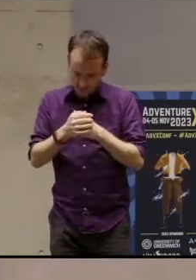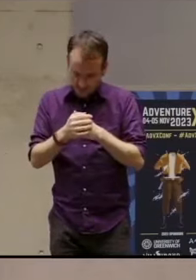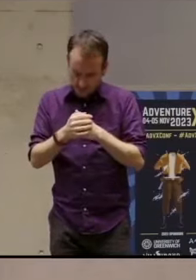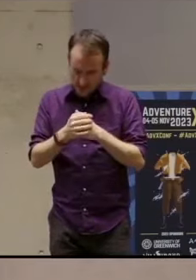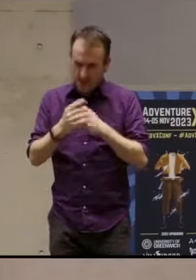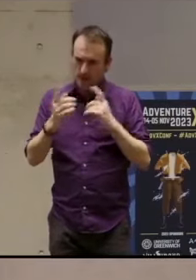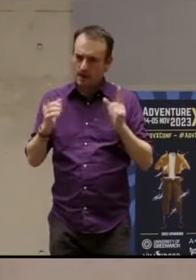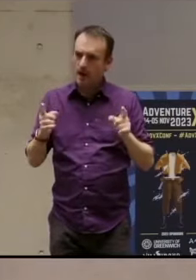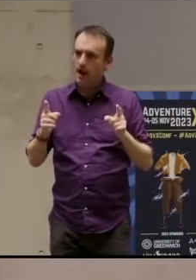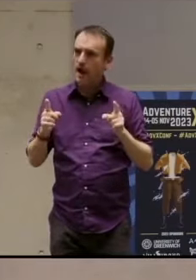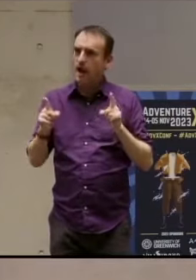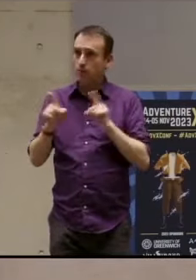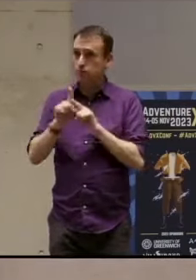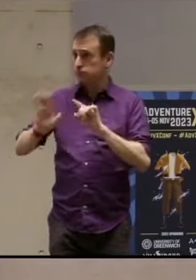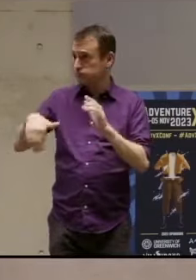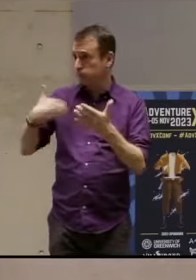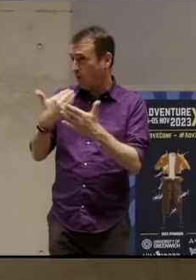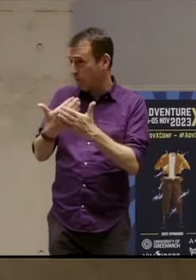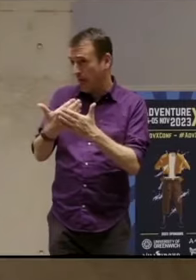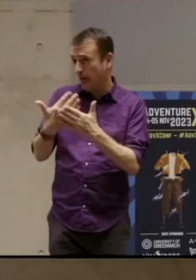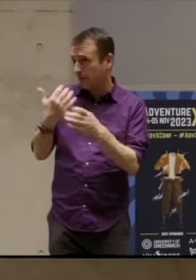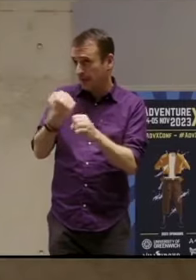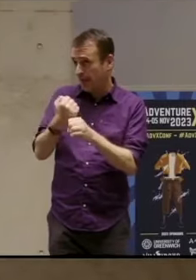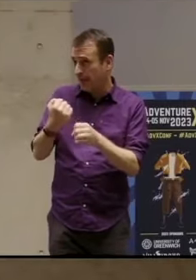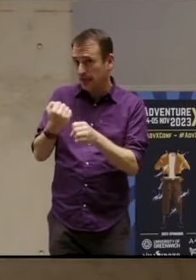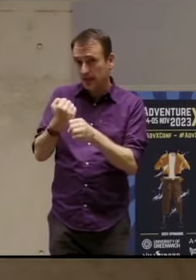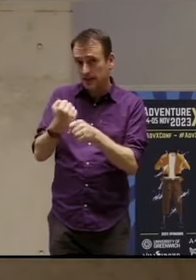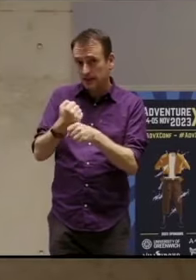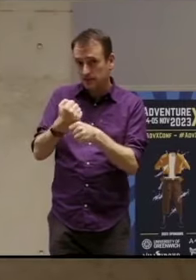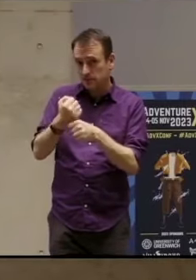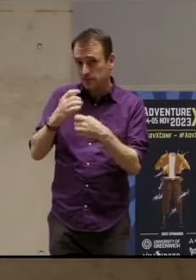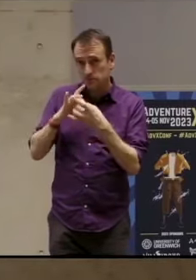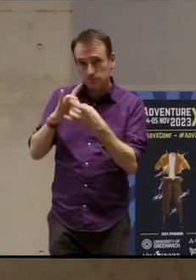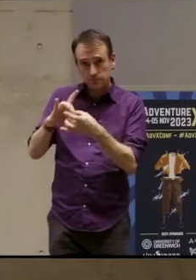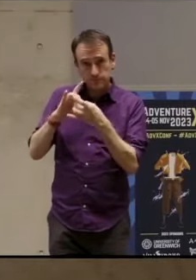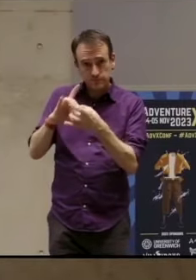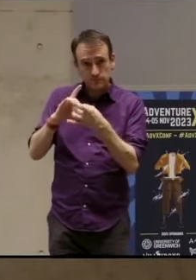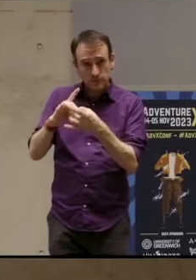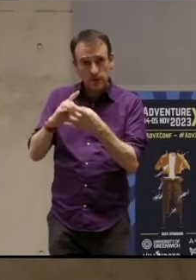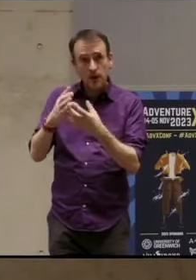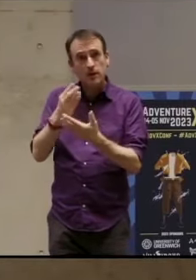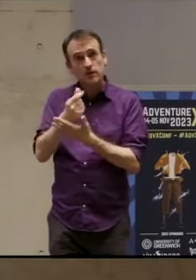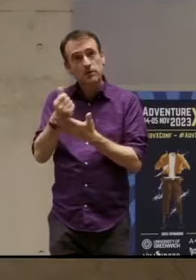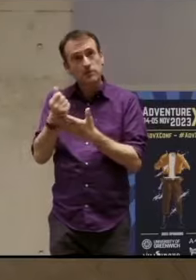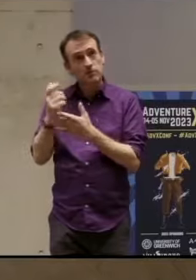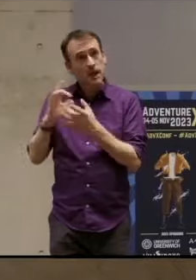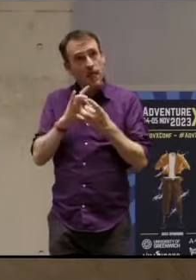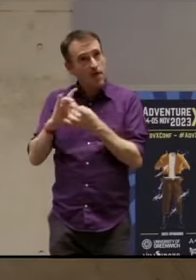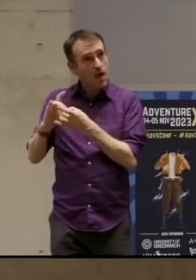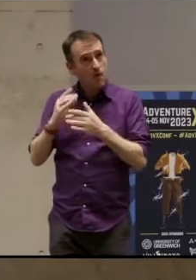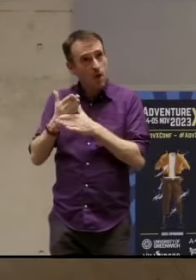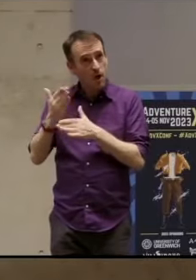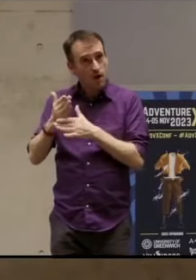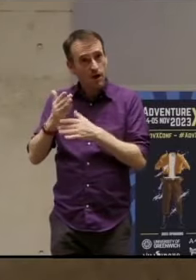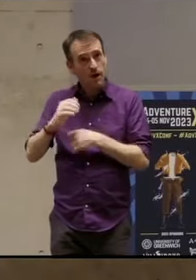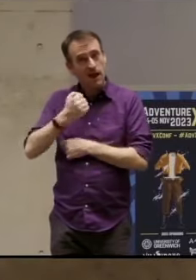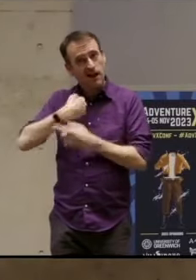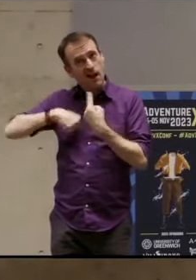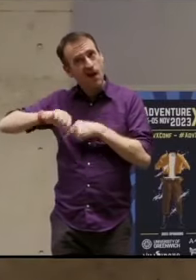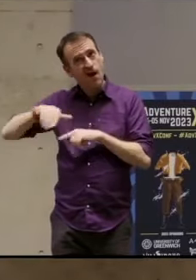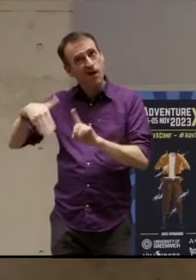Games for a very long time, and we supported those games with our students and also with our passion. Yeah.